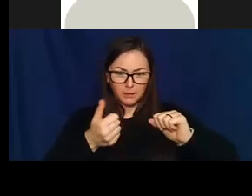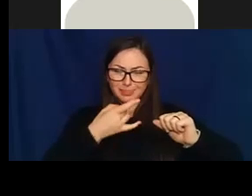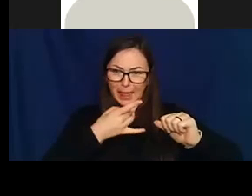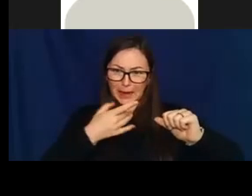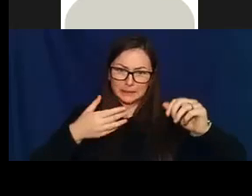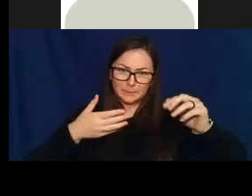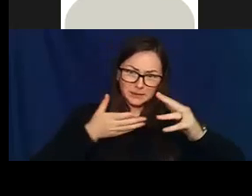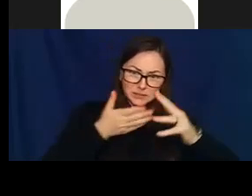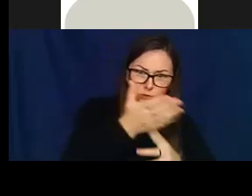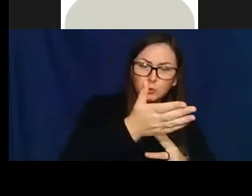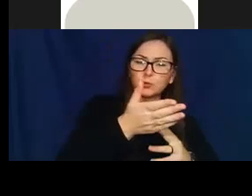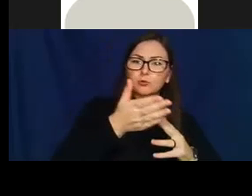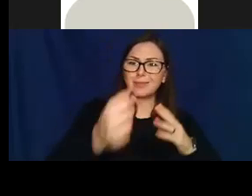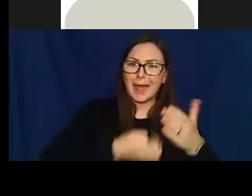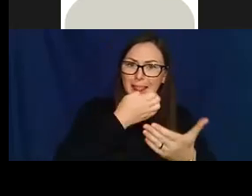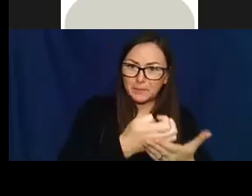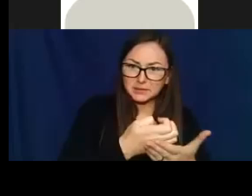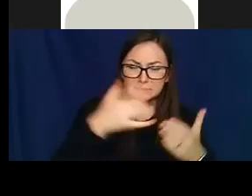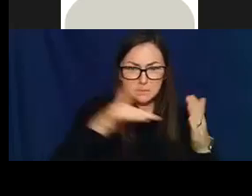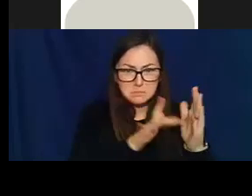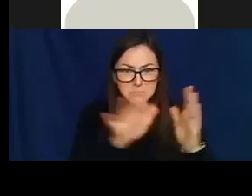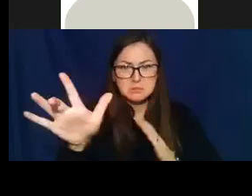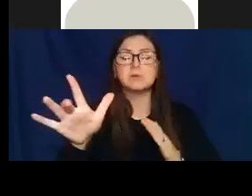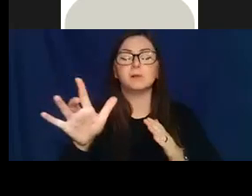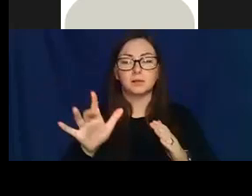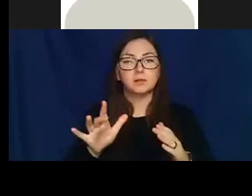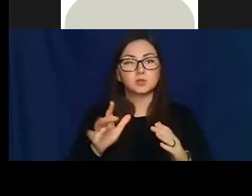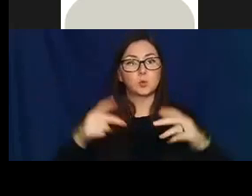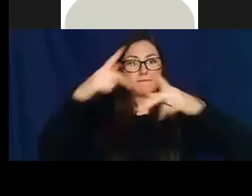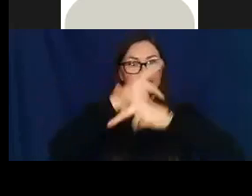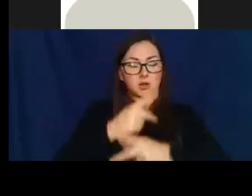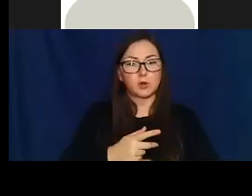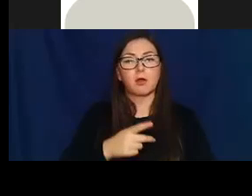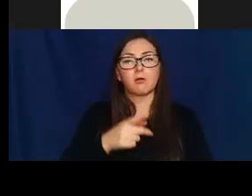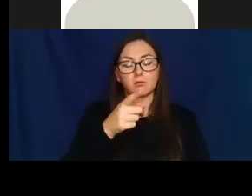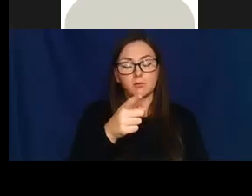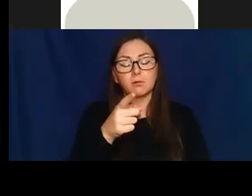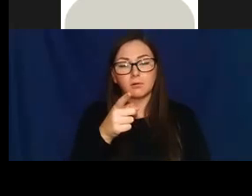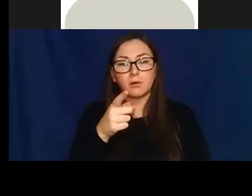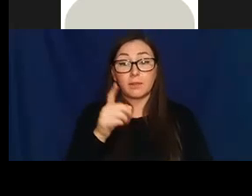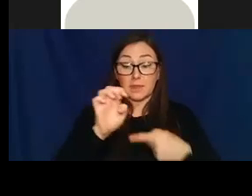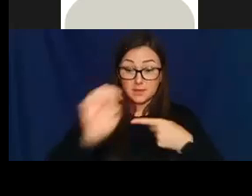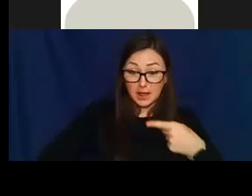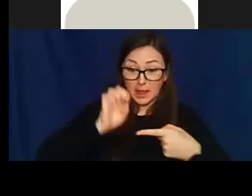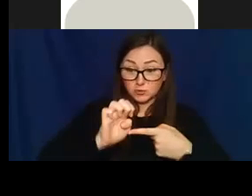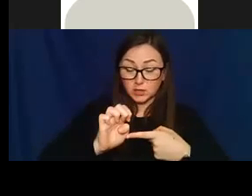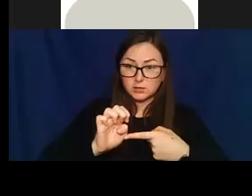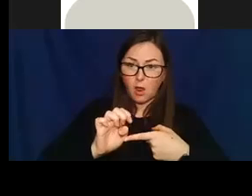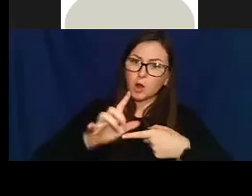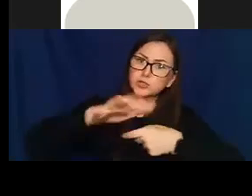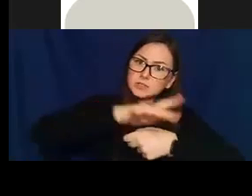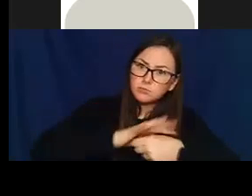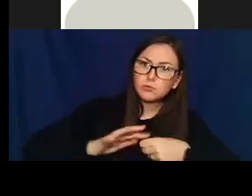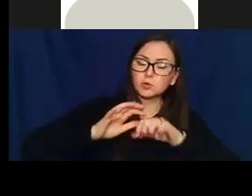that tells us that these electrons are not just spread out all over the atom, but actually are in